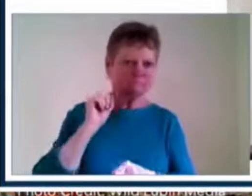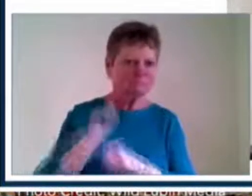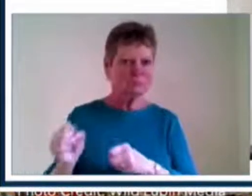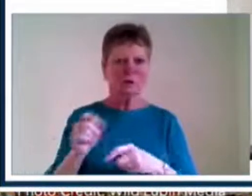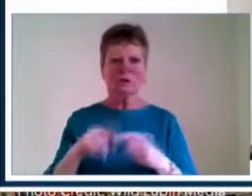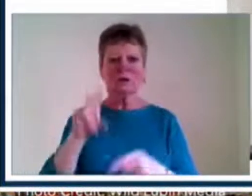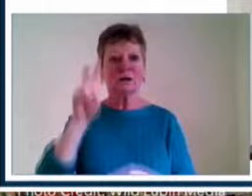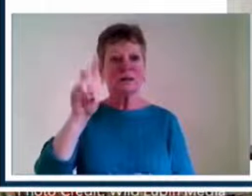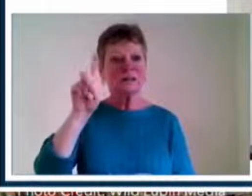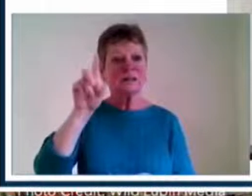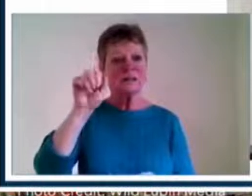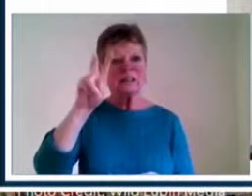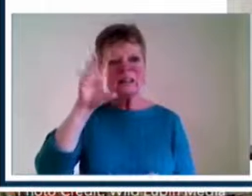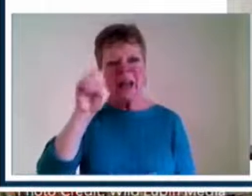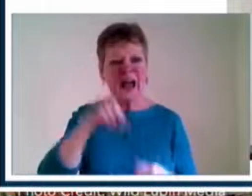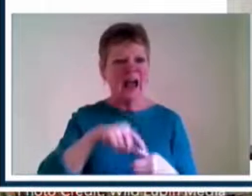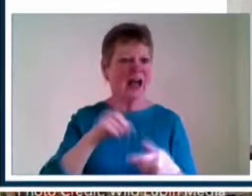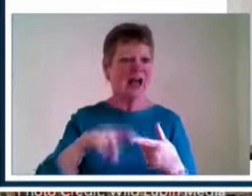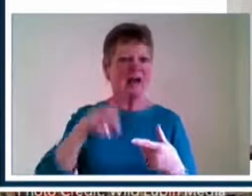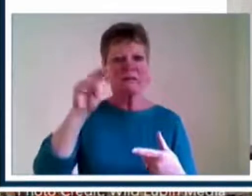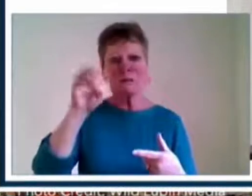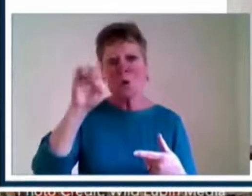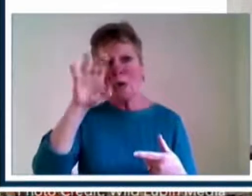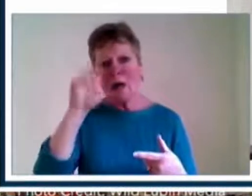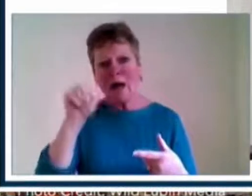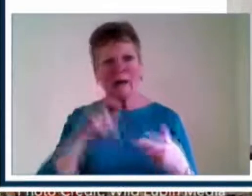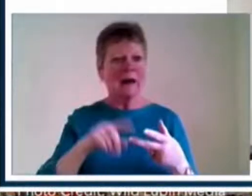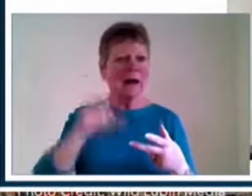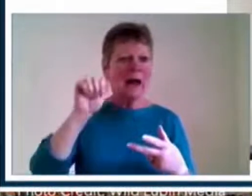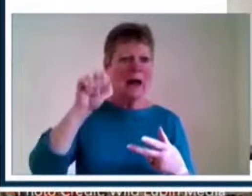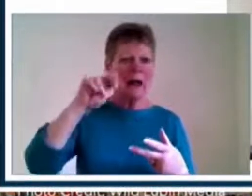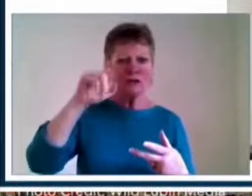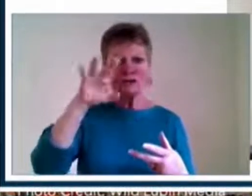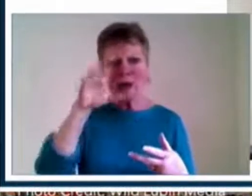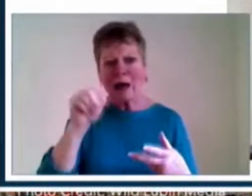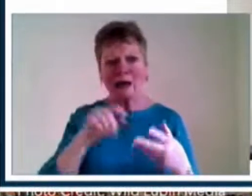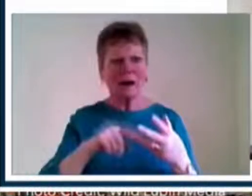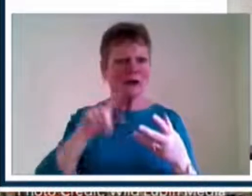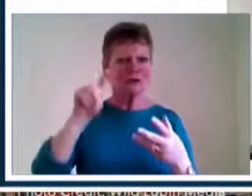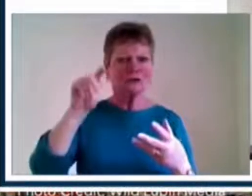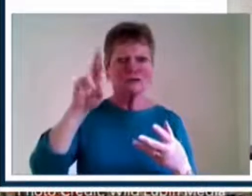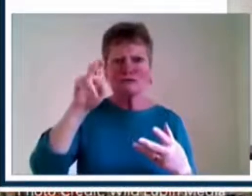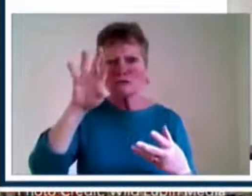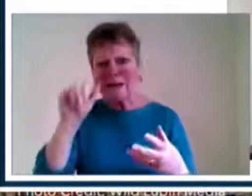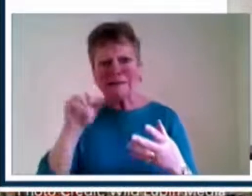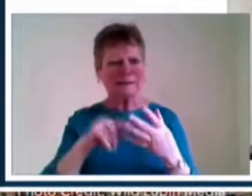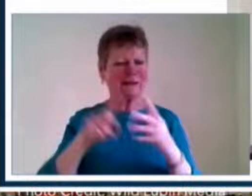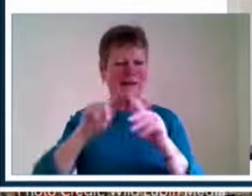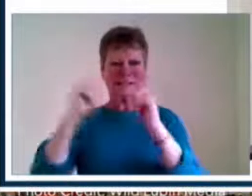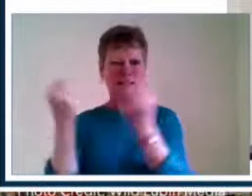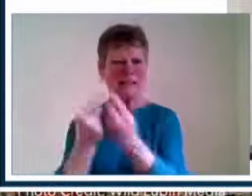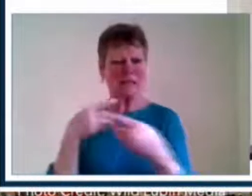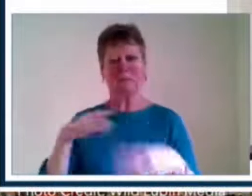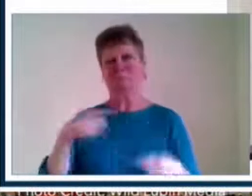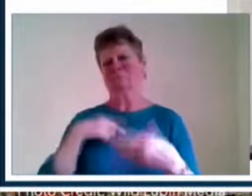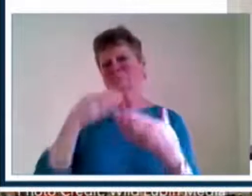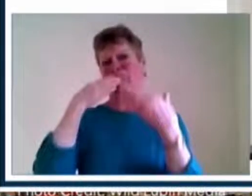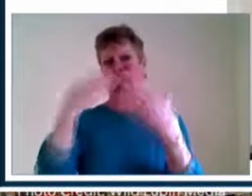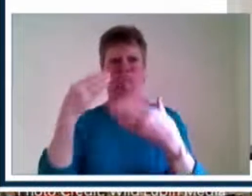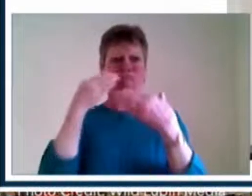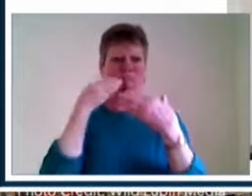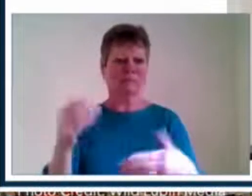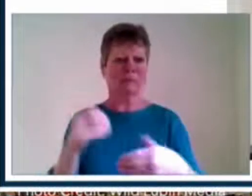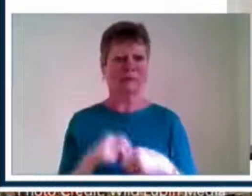Noella, Angela, Colin, Tracy, and your entire teams. I can't thank you enough. This is also a testament to all of those